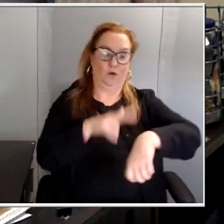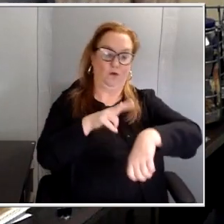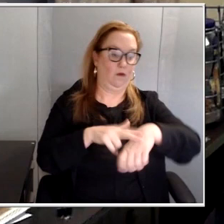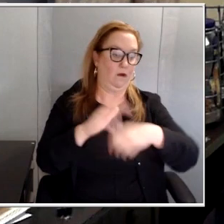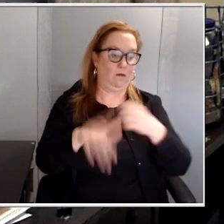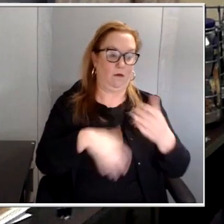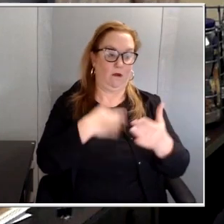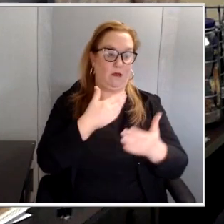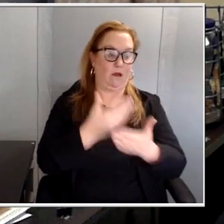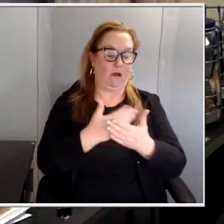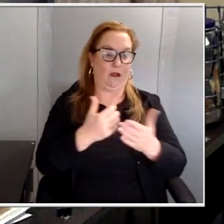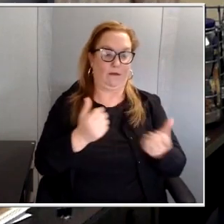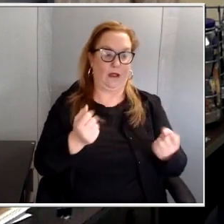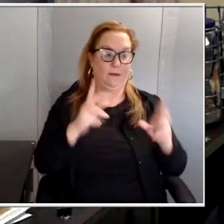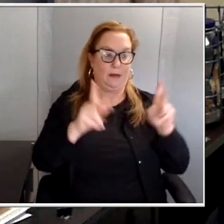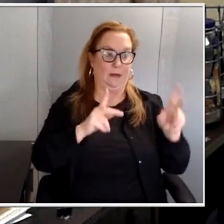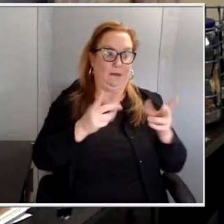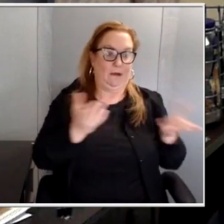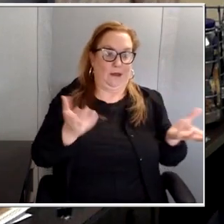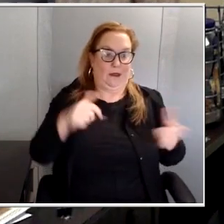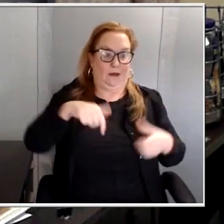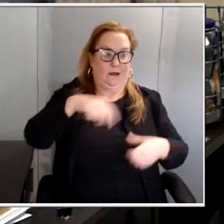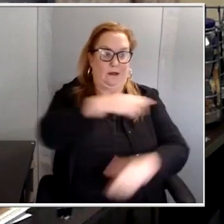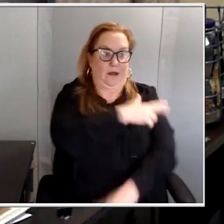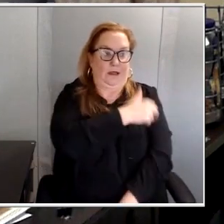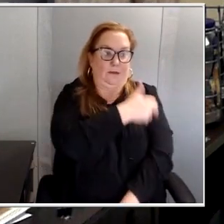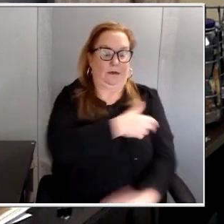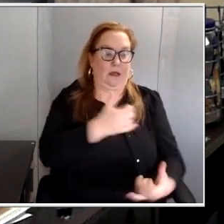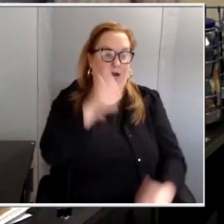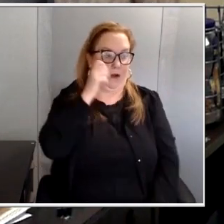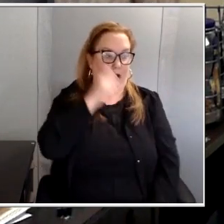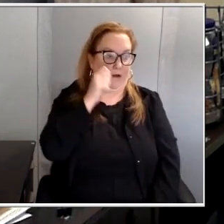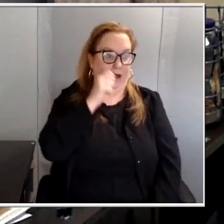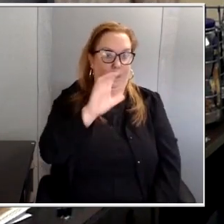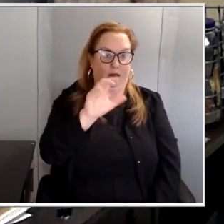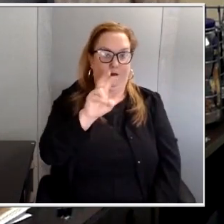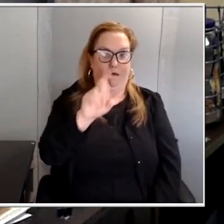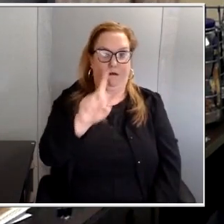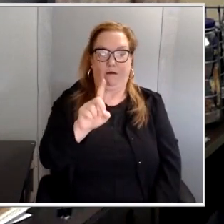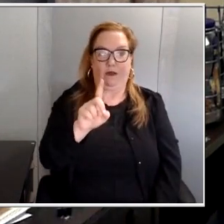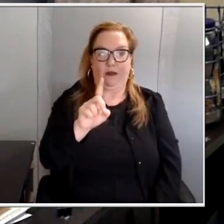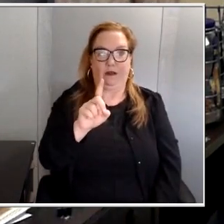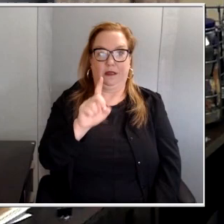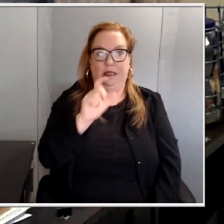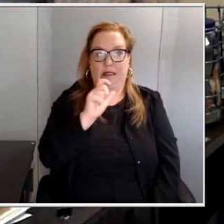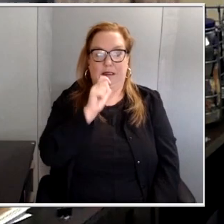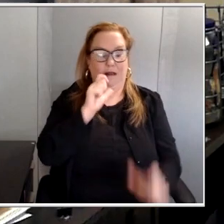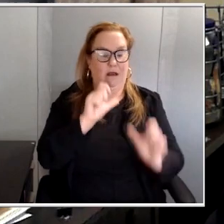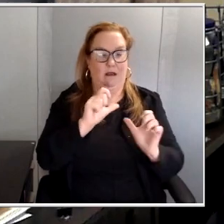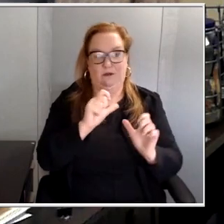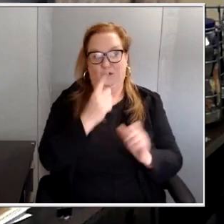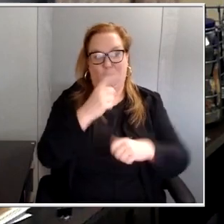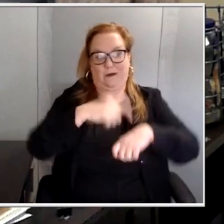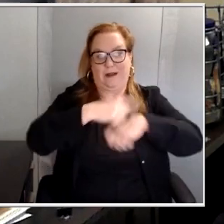have X amount of people inside of our hospitals now every day with COVID, and it's not seasonal. And